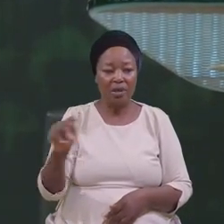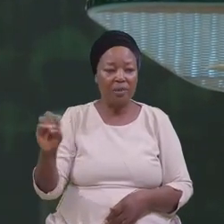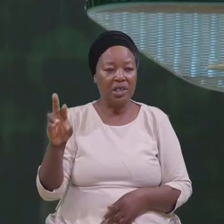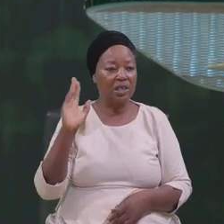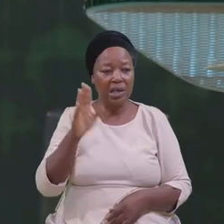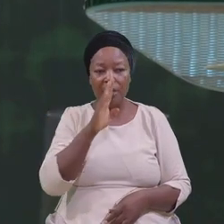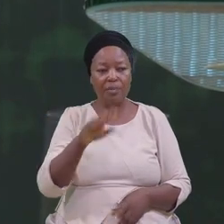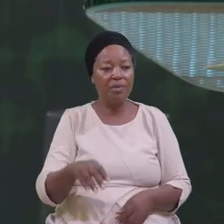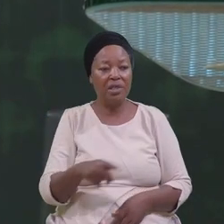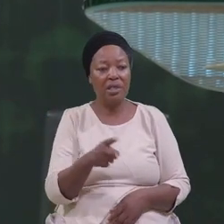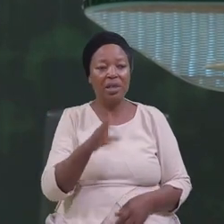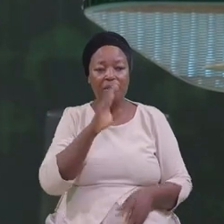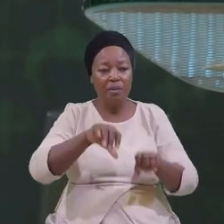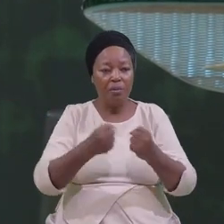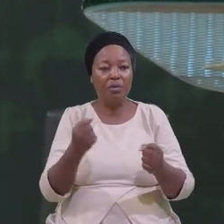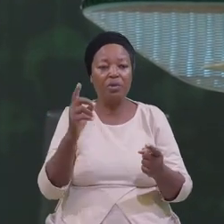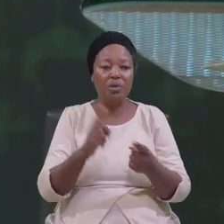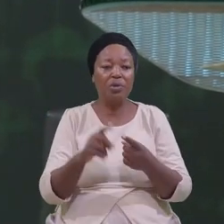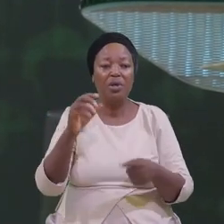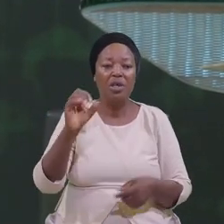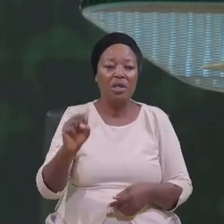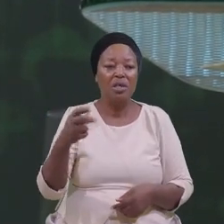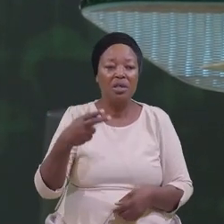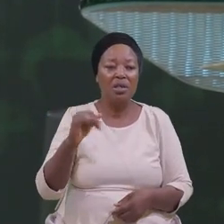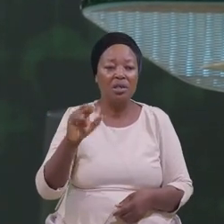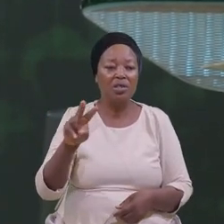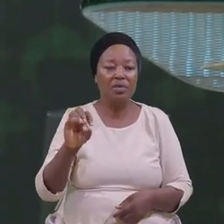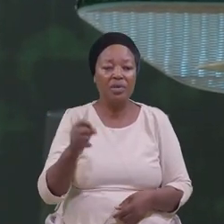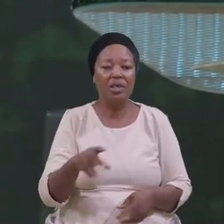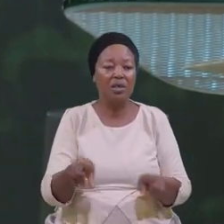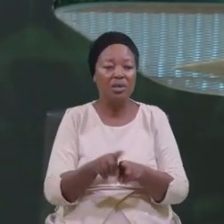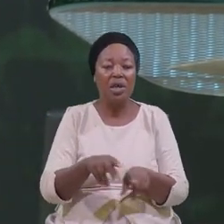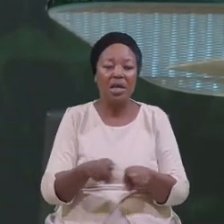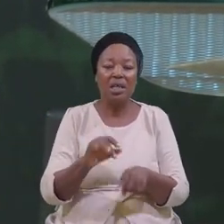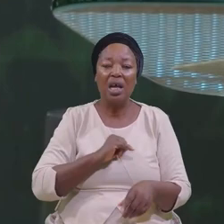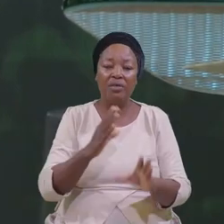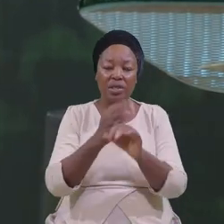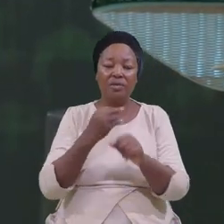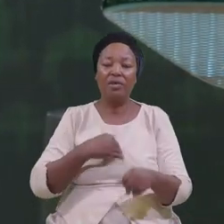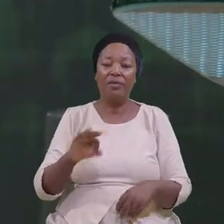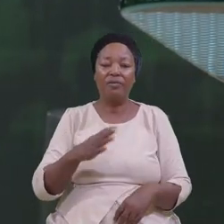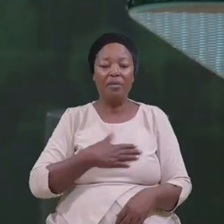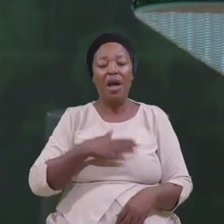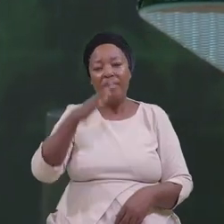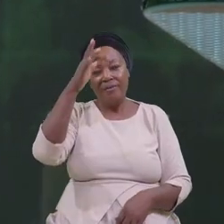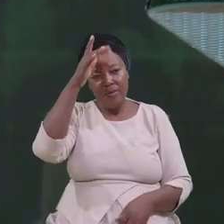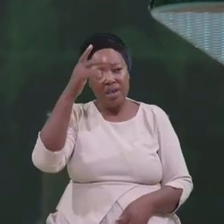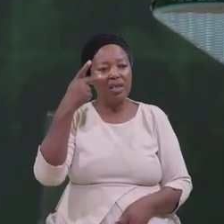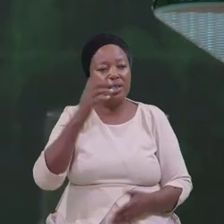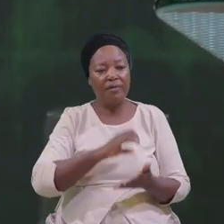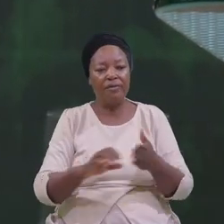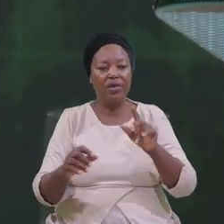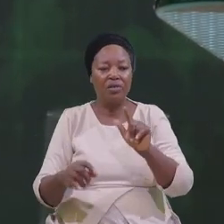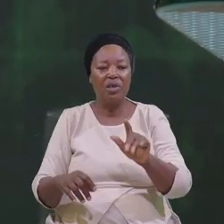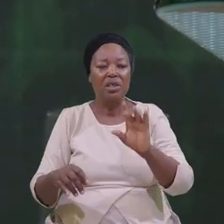shivers, even as I received of my Father. Verse 28, in verse 28, and I